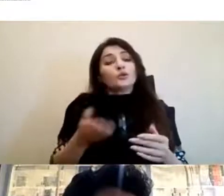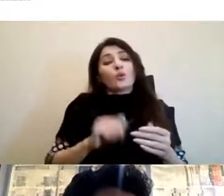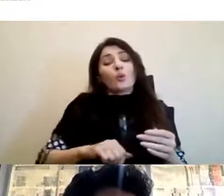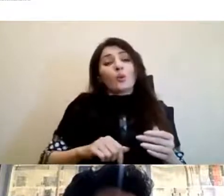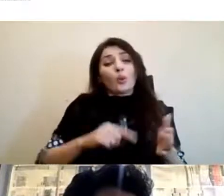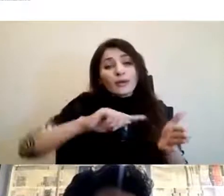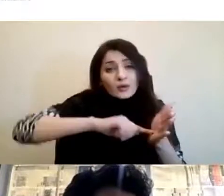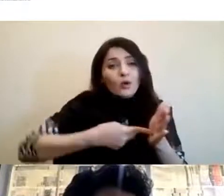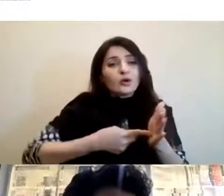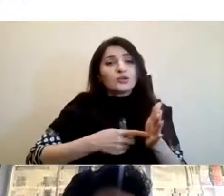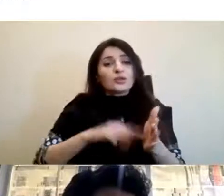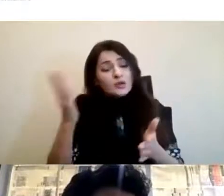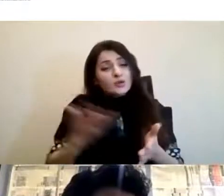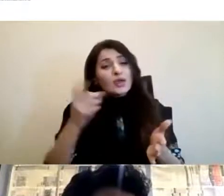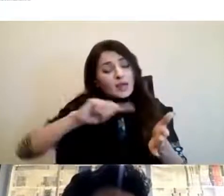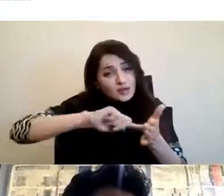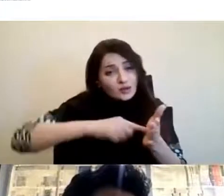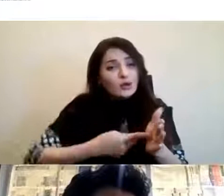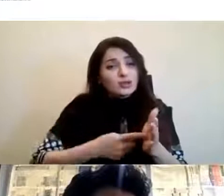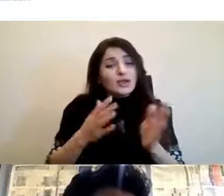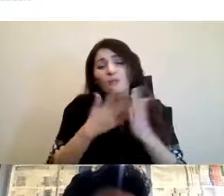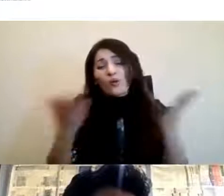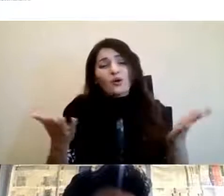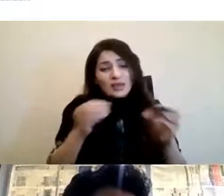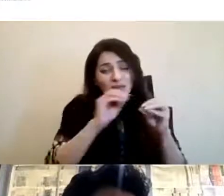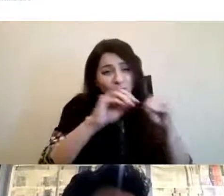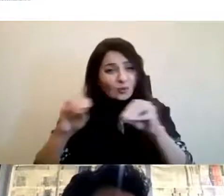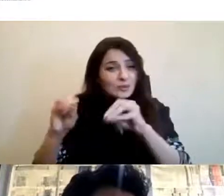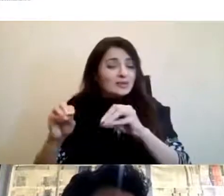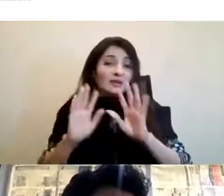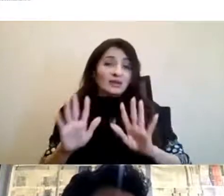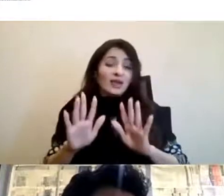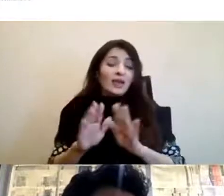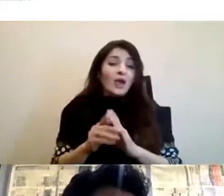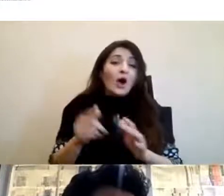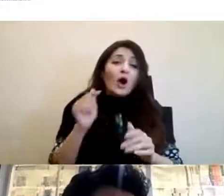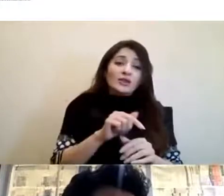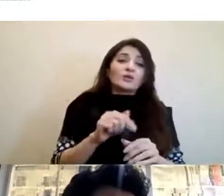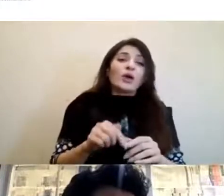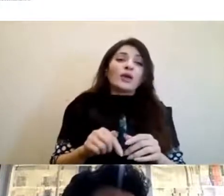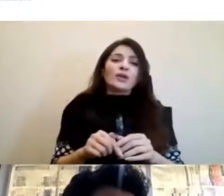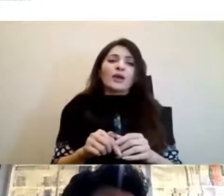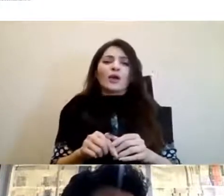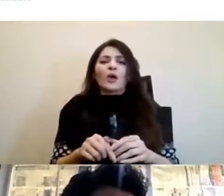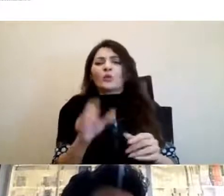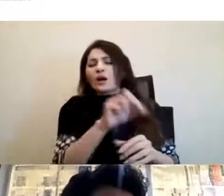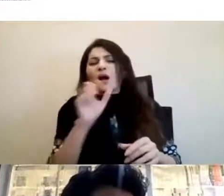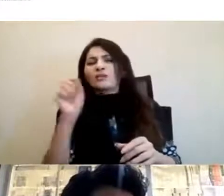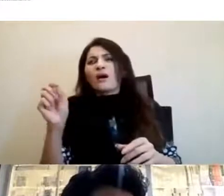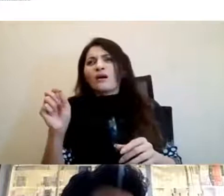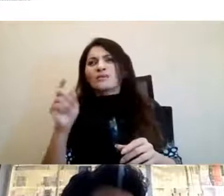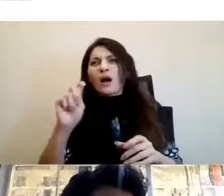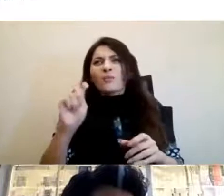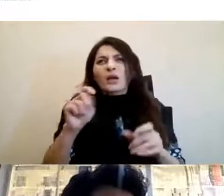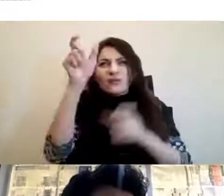it could be something particularly value adding for certain categories of users. And then of course we ended up